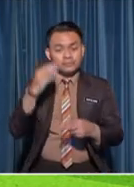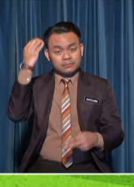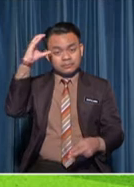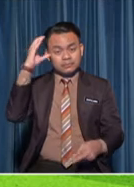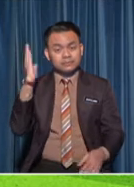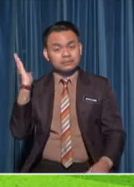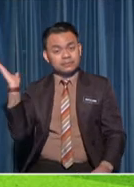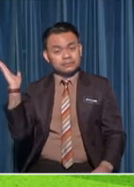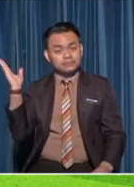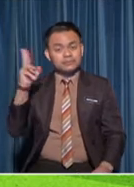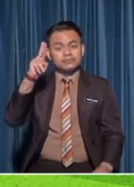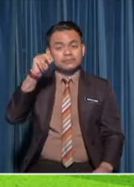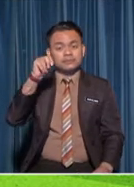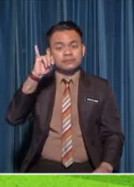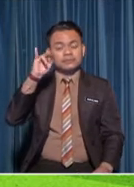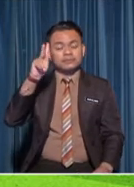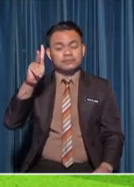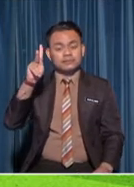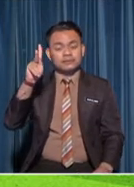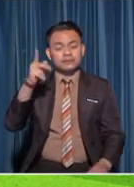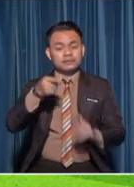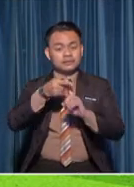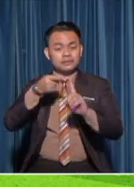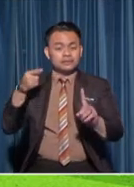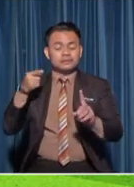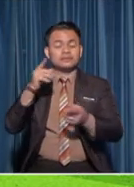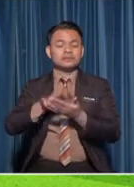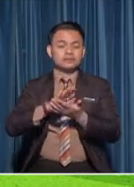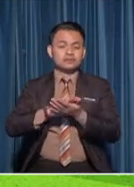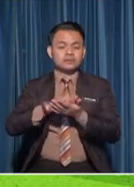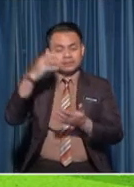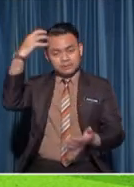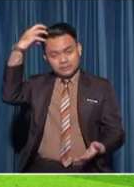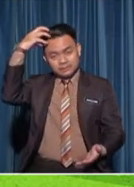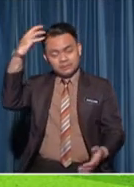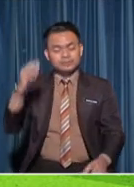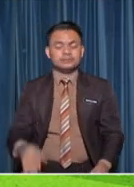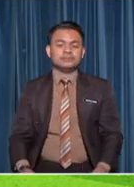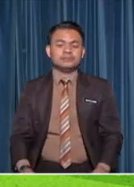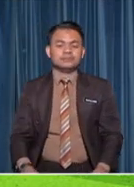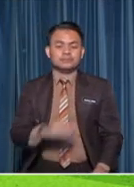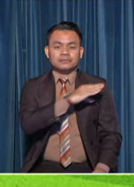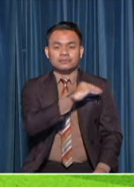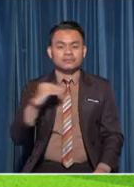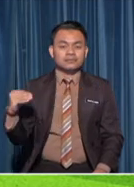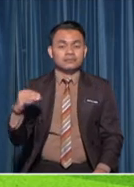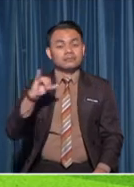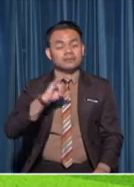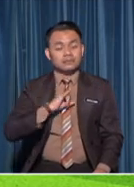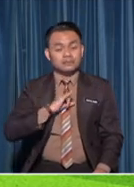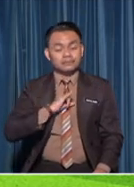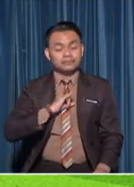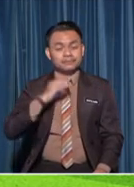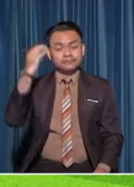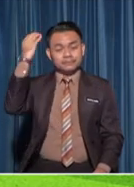Rahman from SK Jalan 4, Bandar Baru Pangi. With me today is